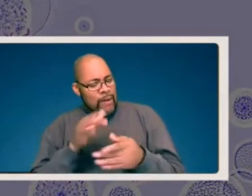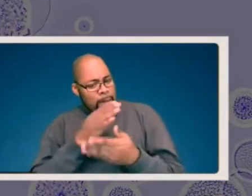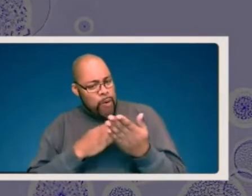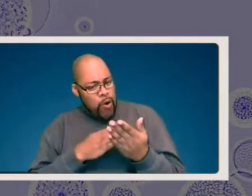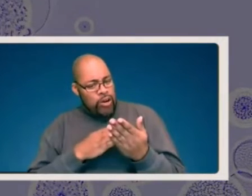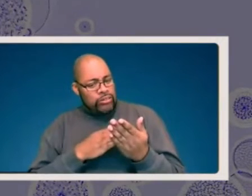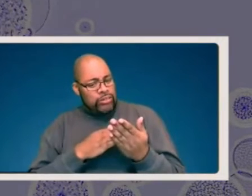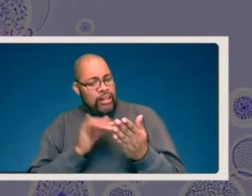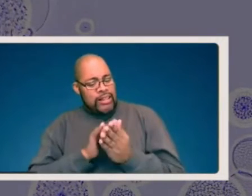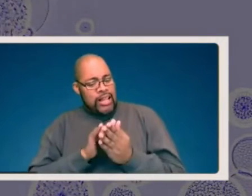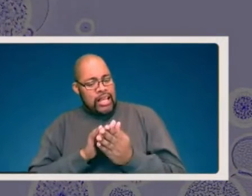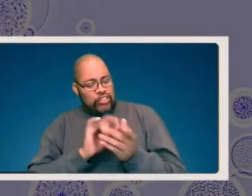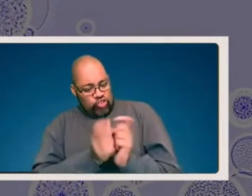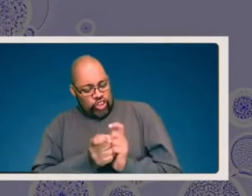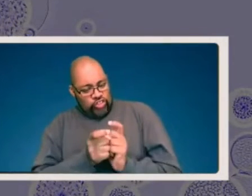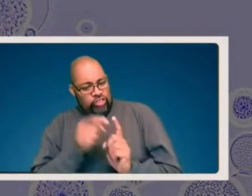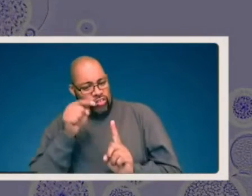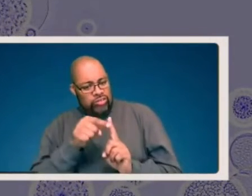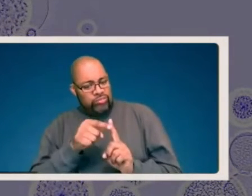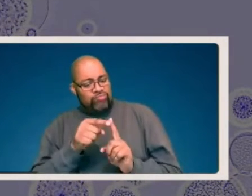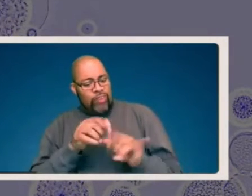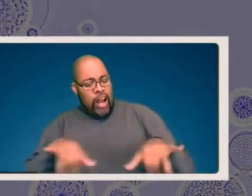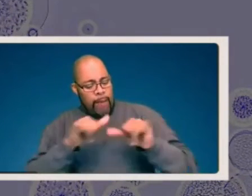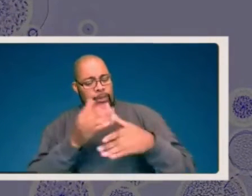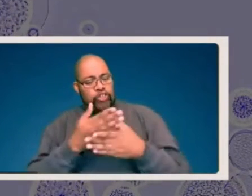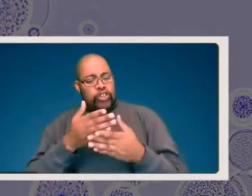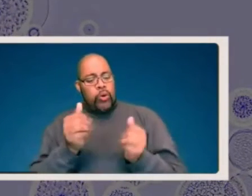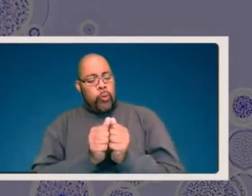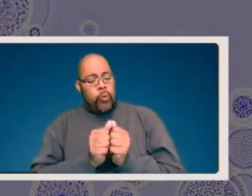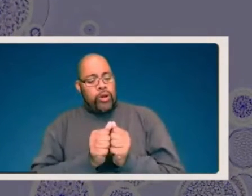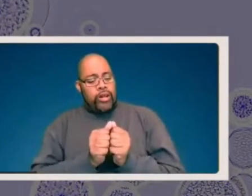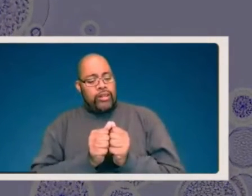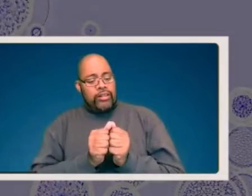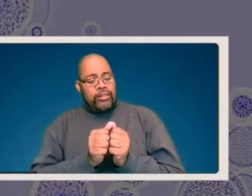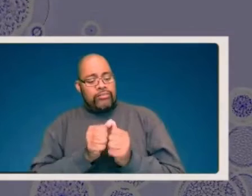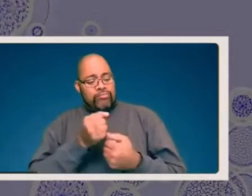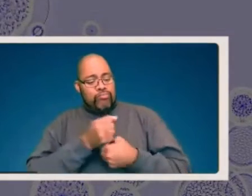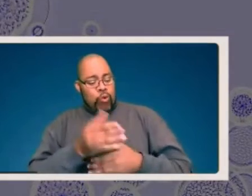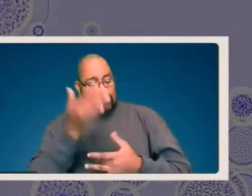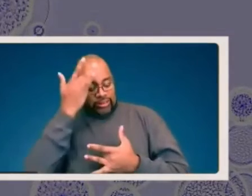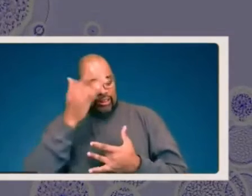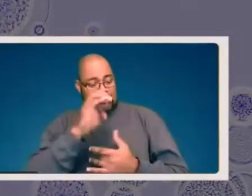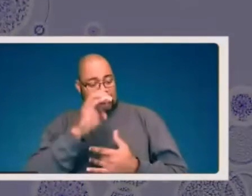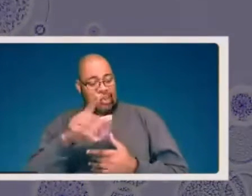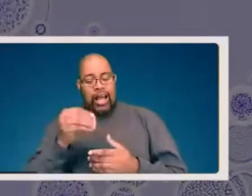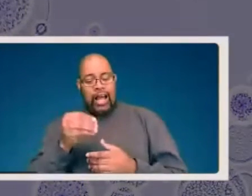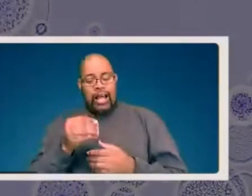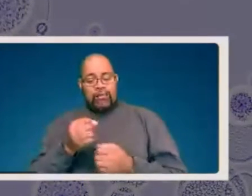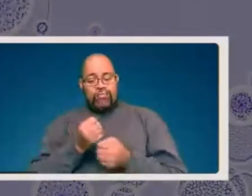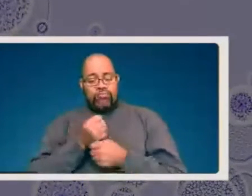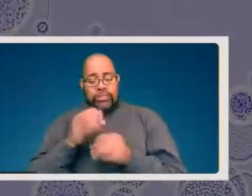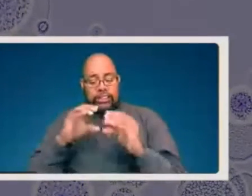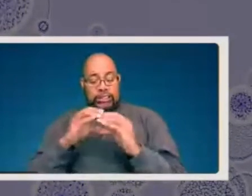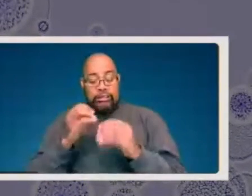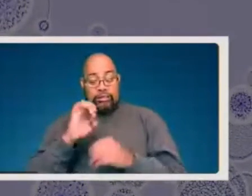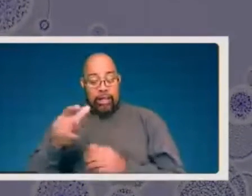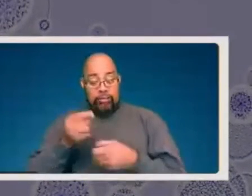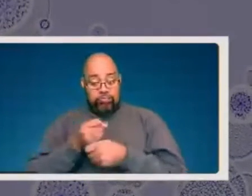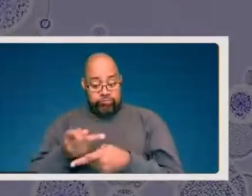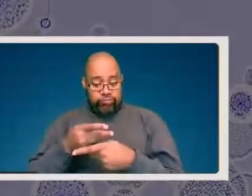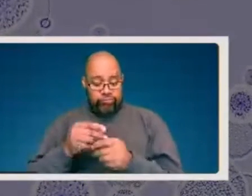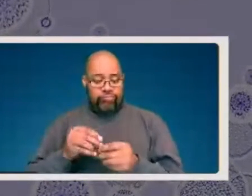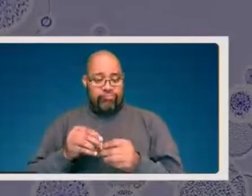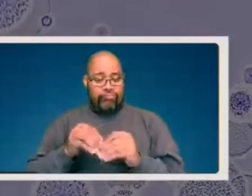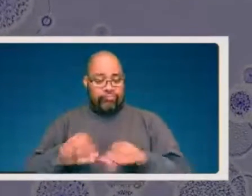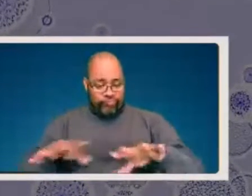these modulations were commonly shared between antigen-stimulated cells and cytokine-primed cells. To summarize my project, I'll be using